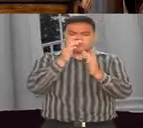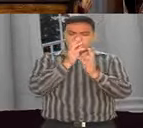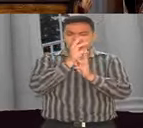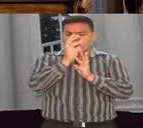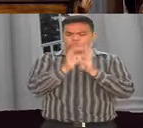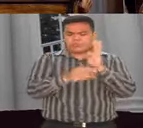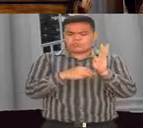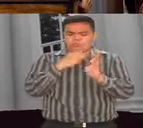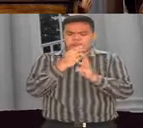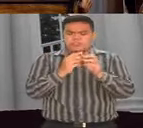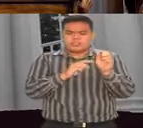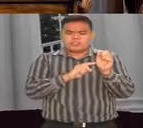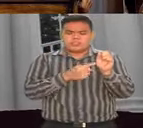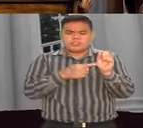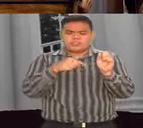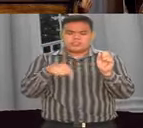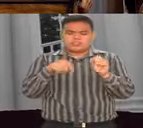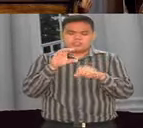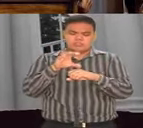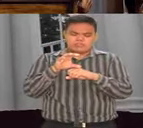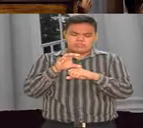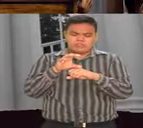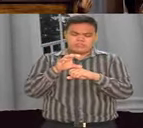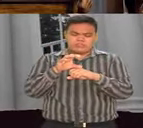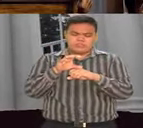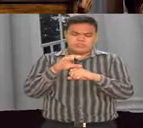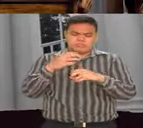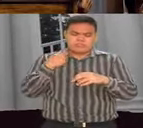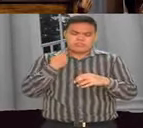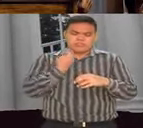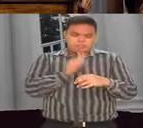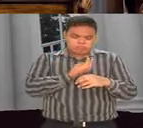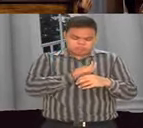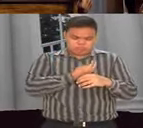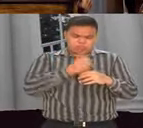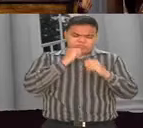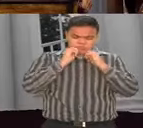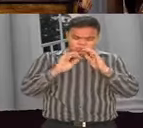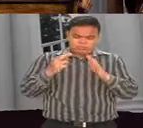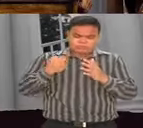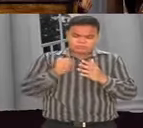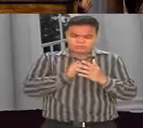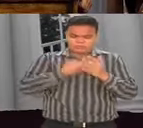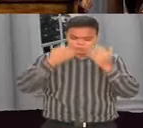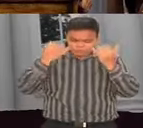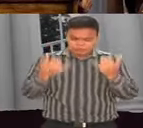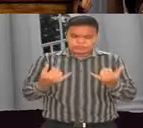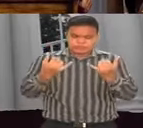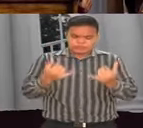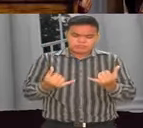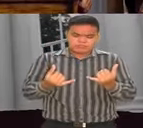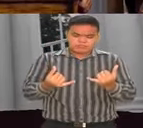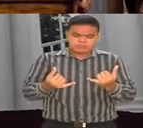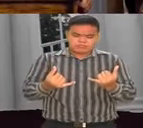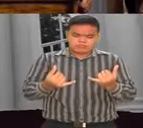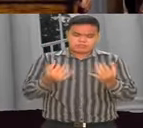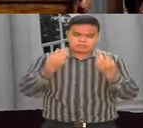church. And Lord, continue to use us mightily till you come back to take us home. Bless every family here, Lord,